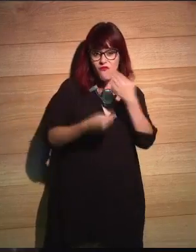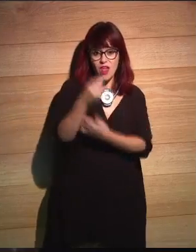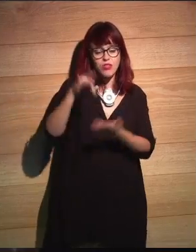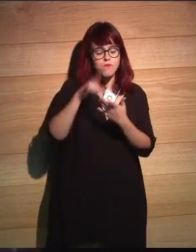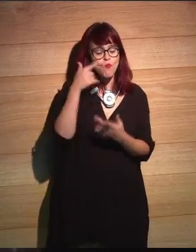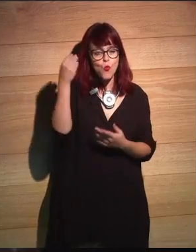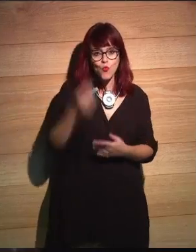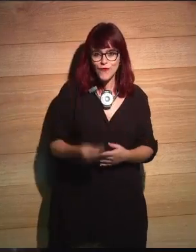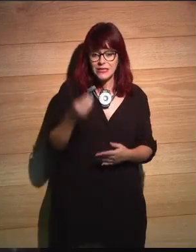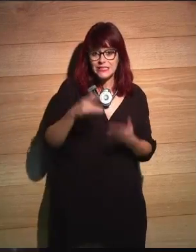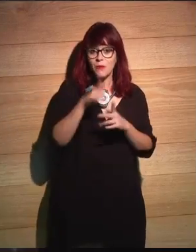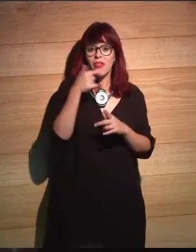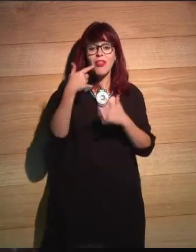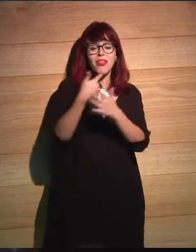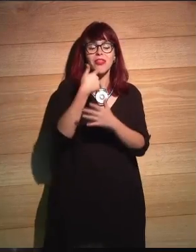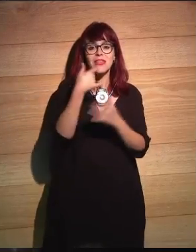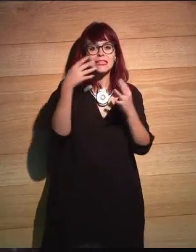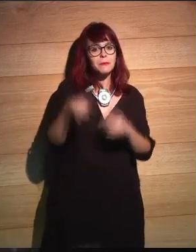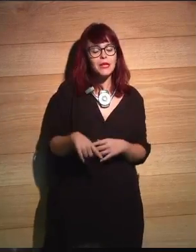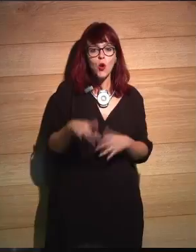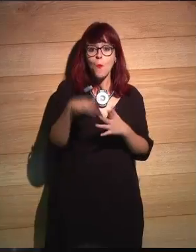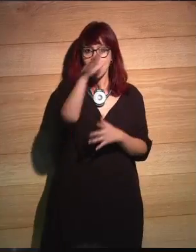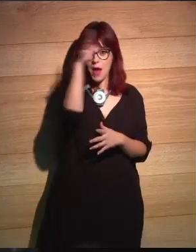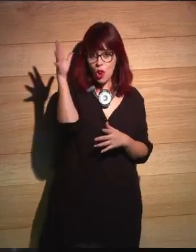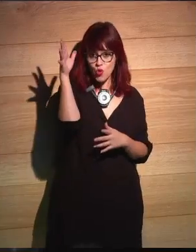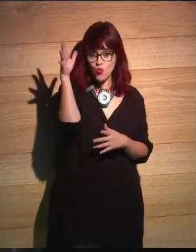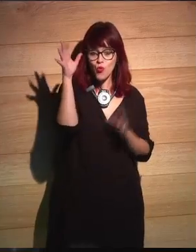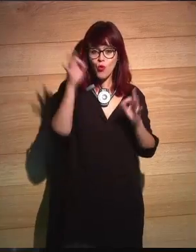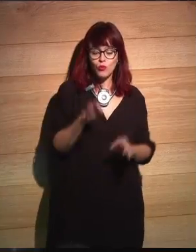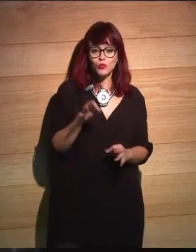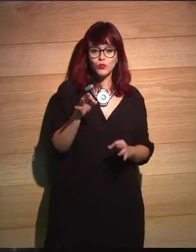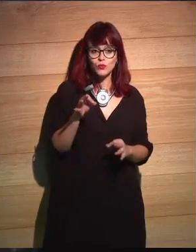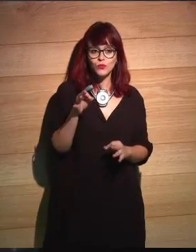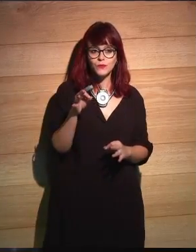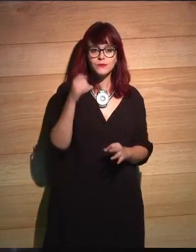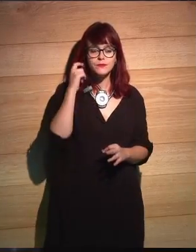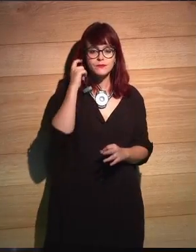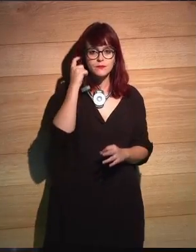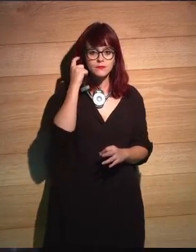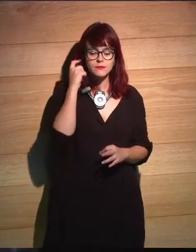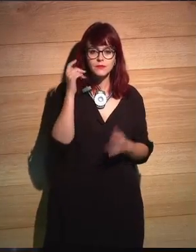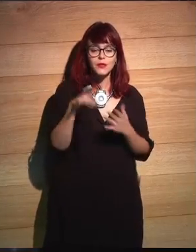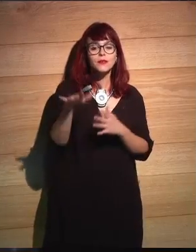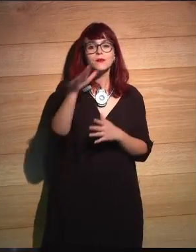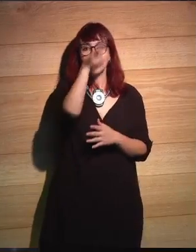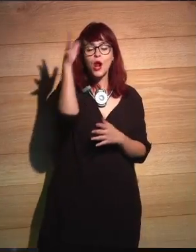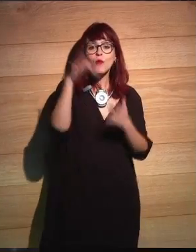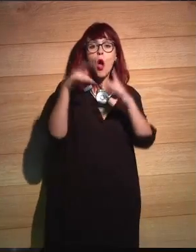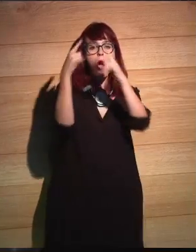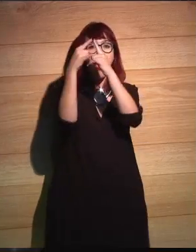a summer at his cabin, and every time he heard something, some walking and